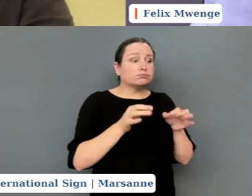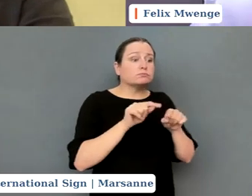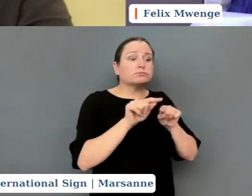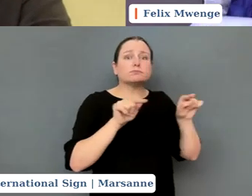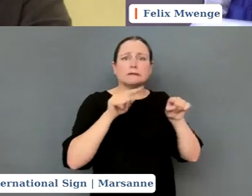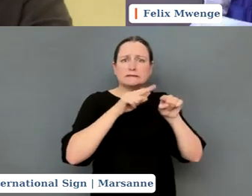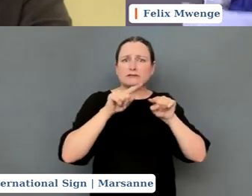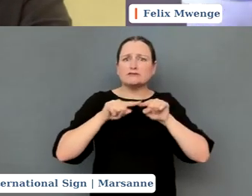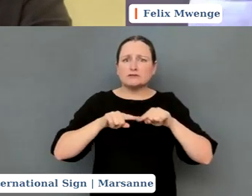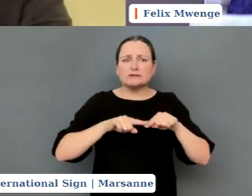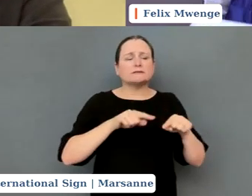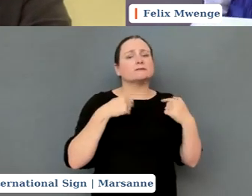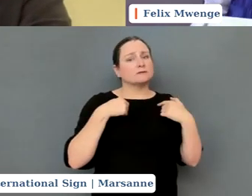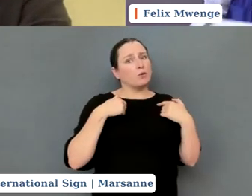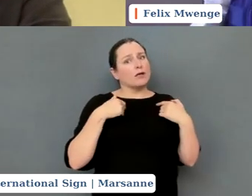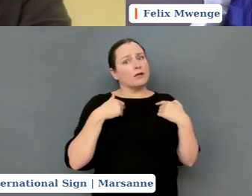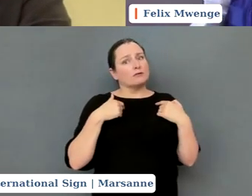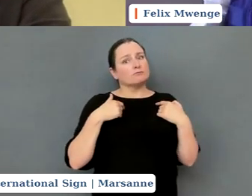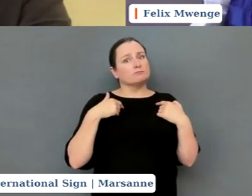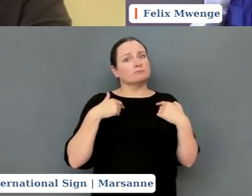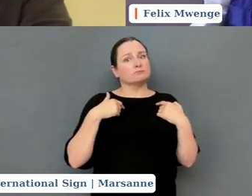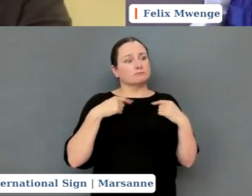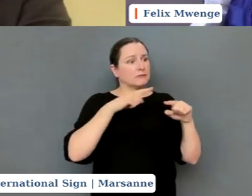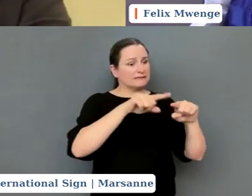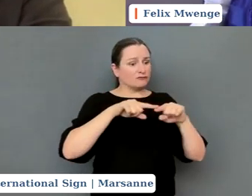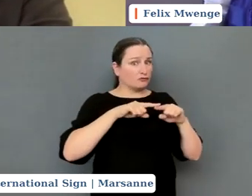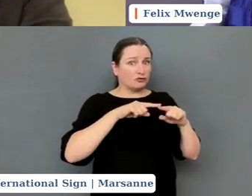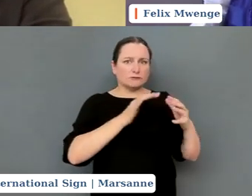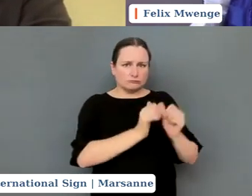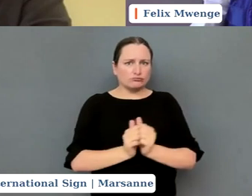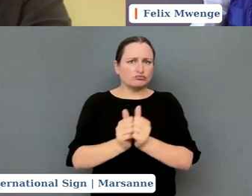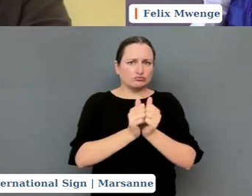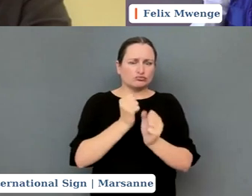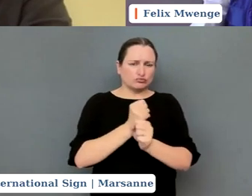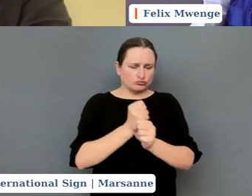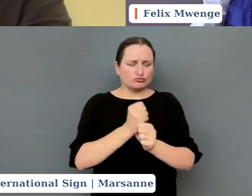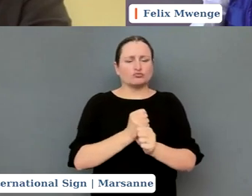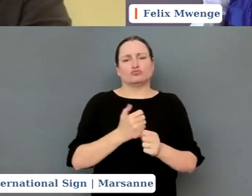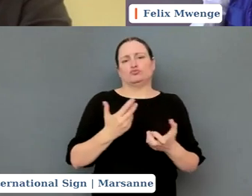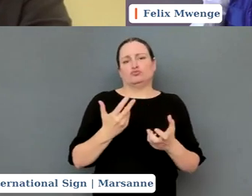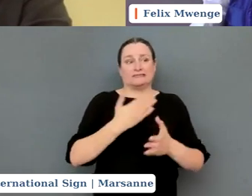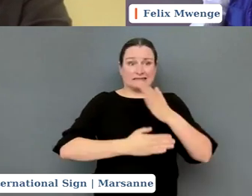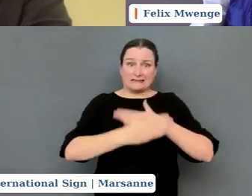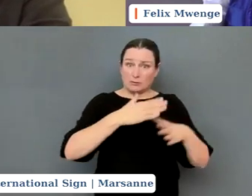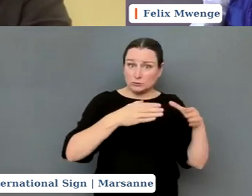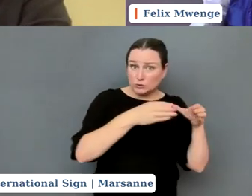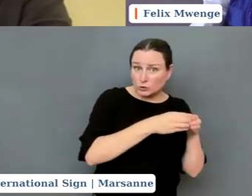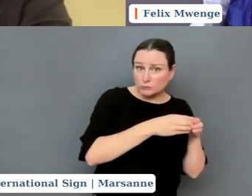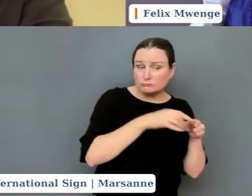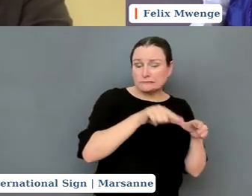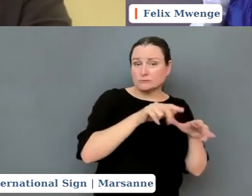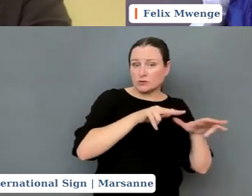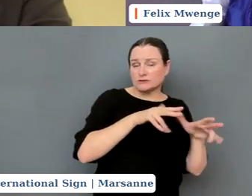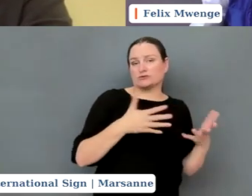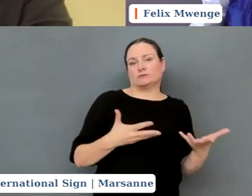different organizations that are part of this platform. Persons with disabilities in